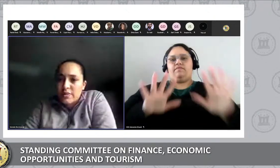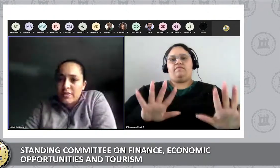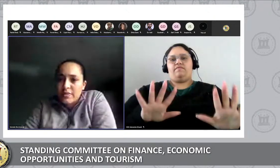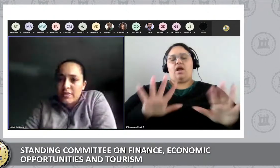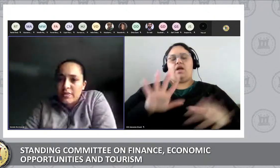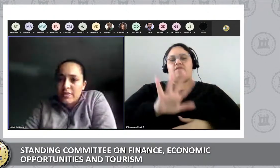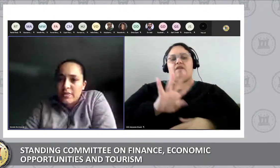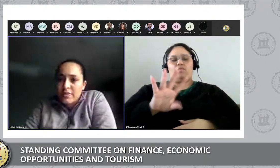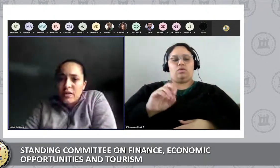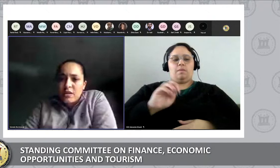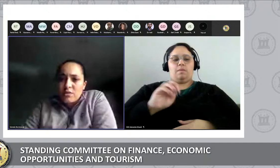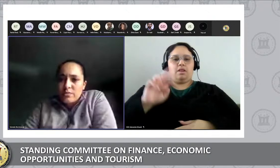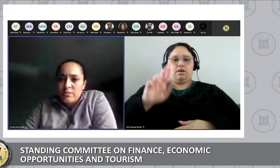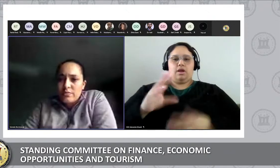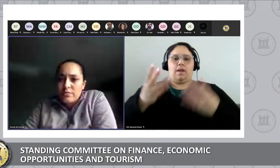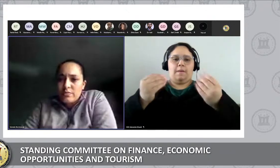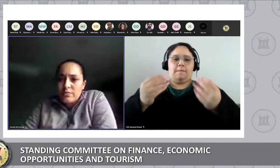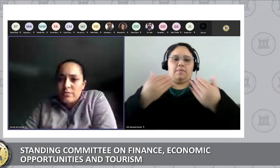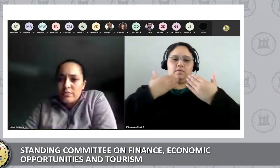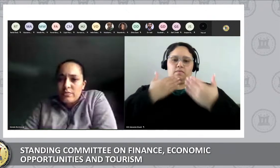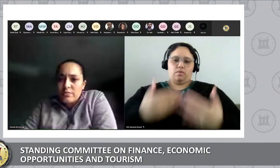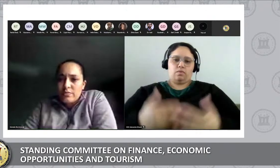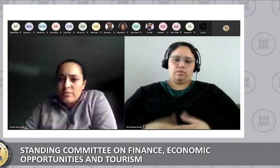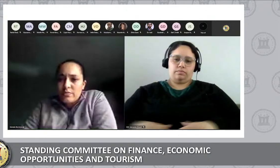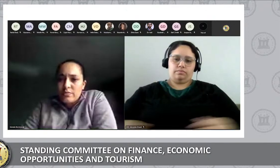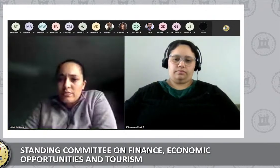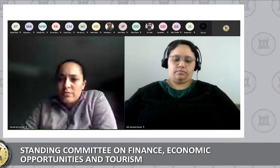figure. Thank you.